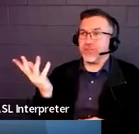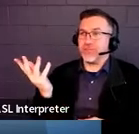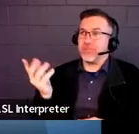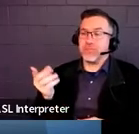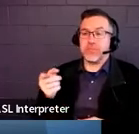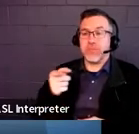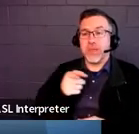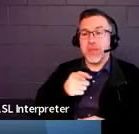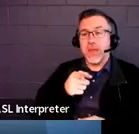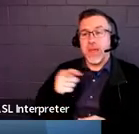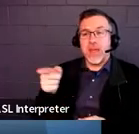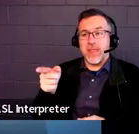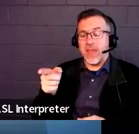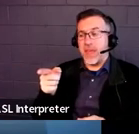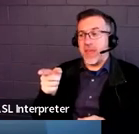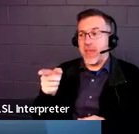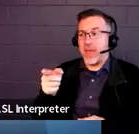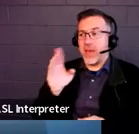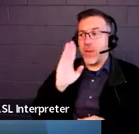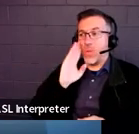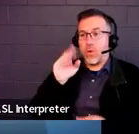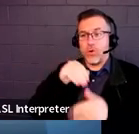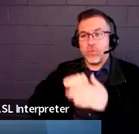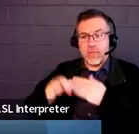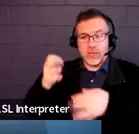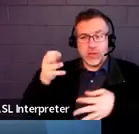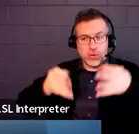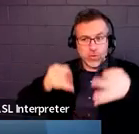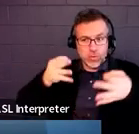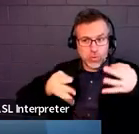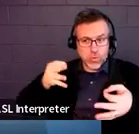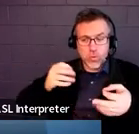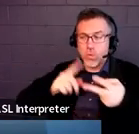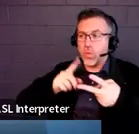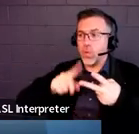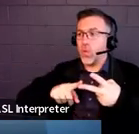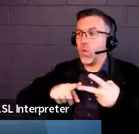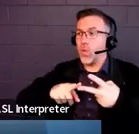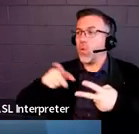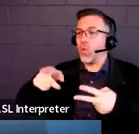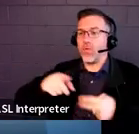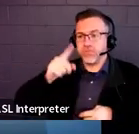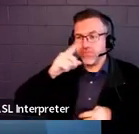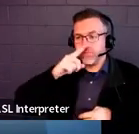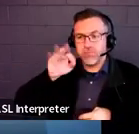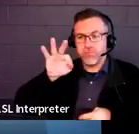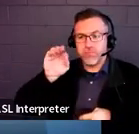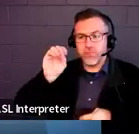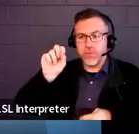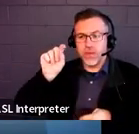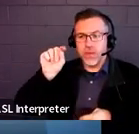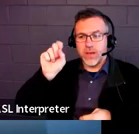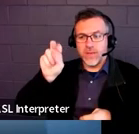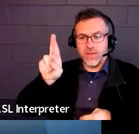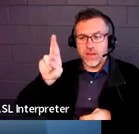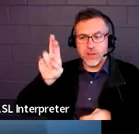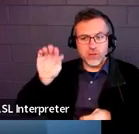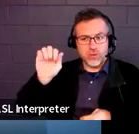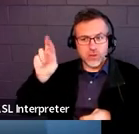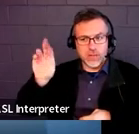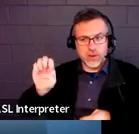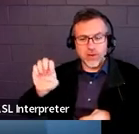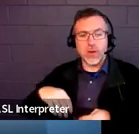were adjudicated or in foster care. But many of our students are at risk, and